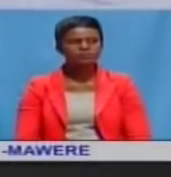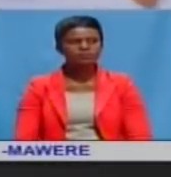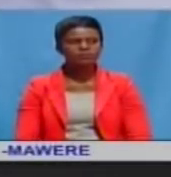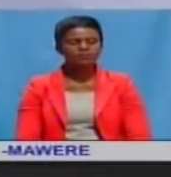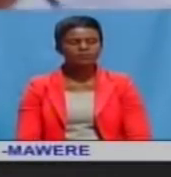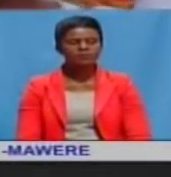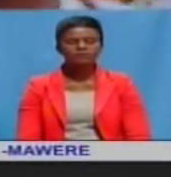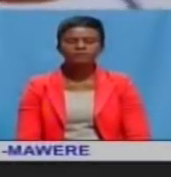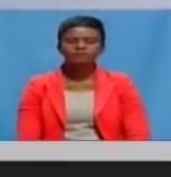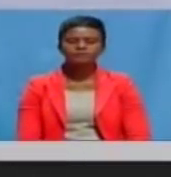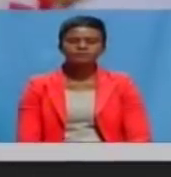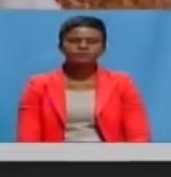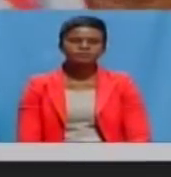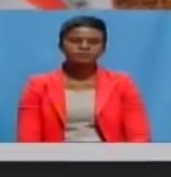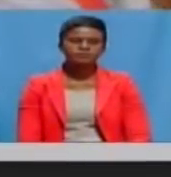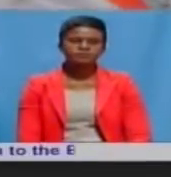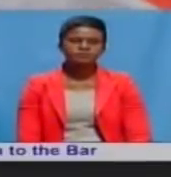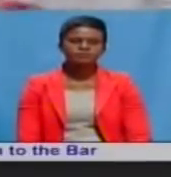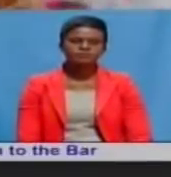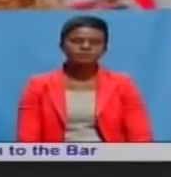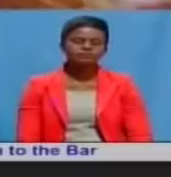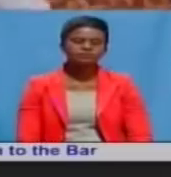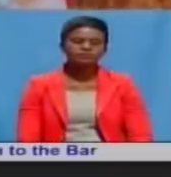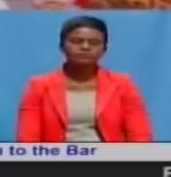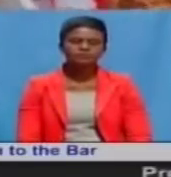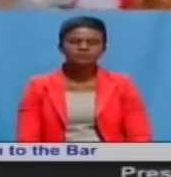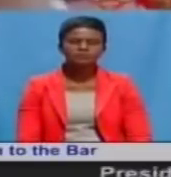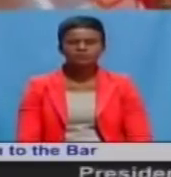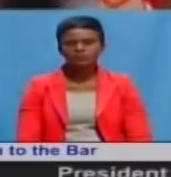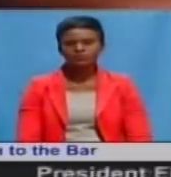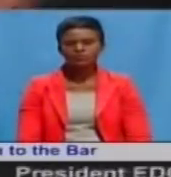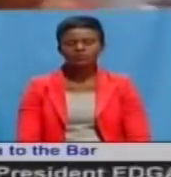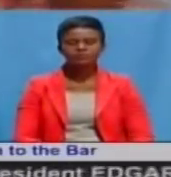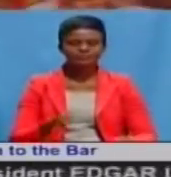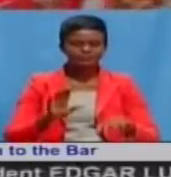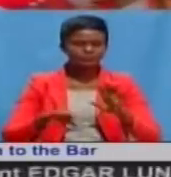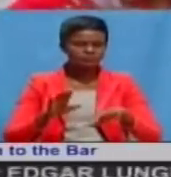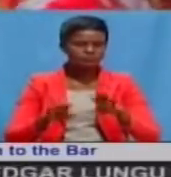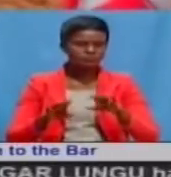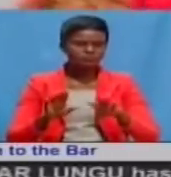Bye.